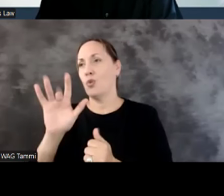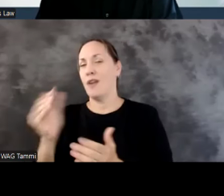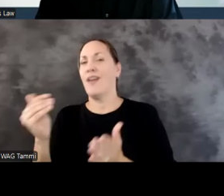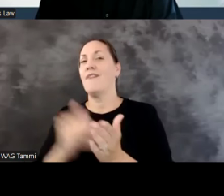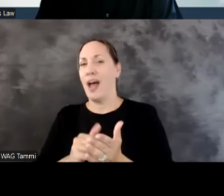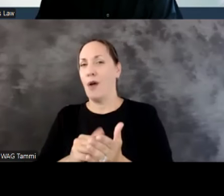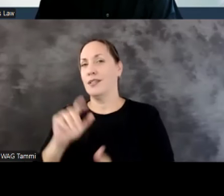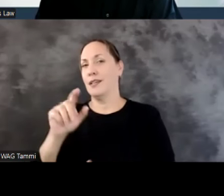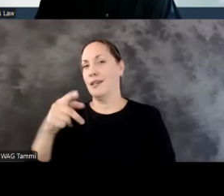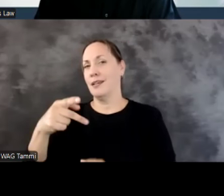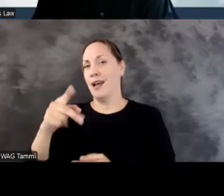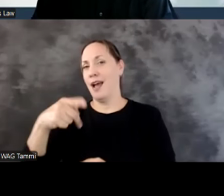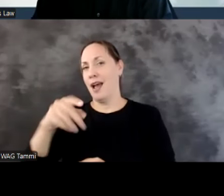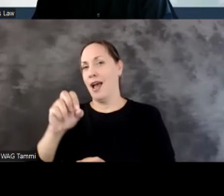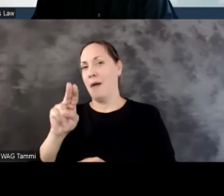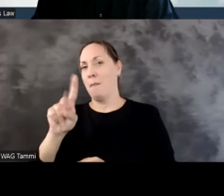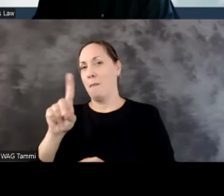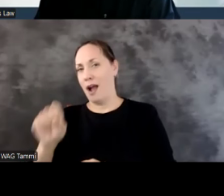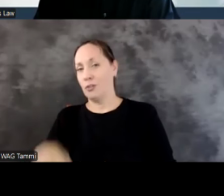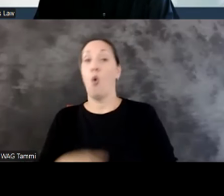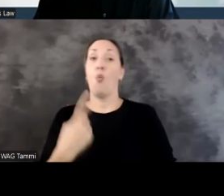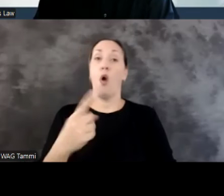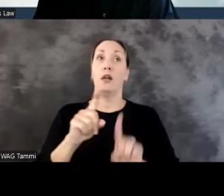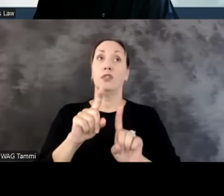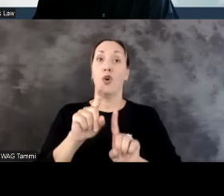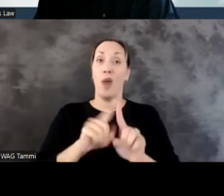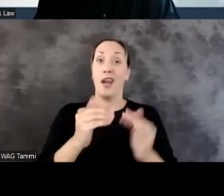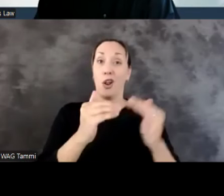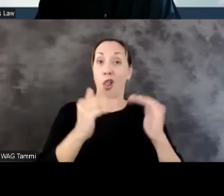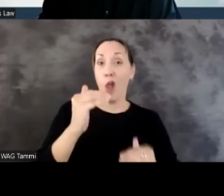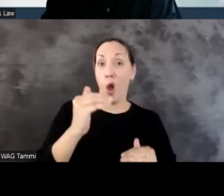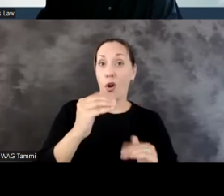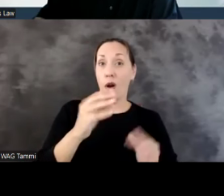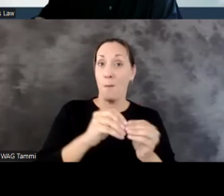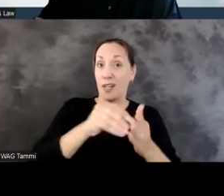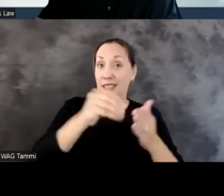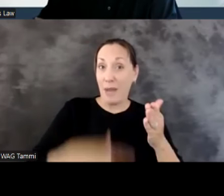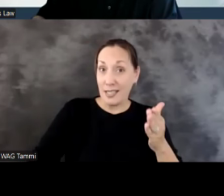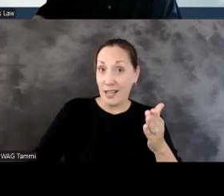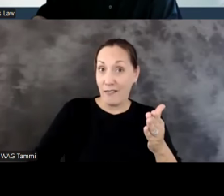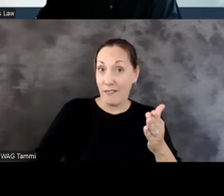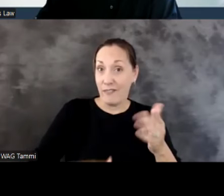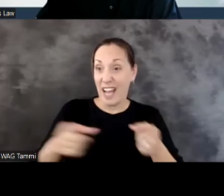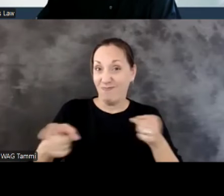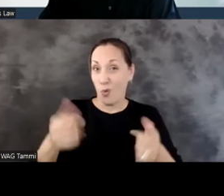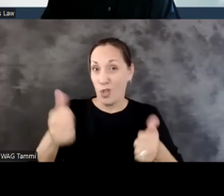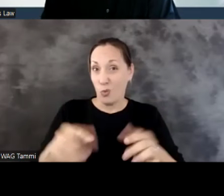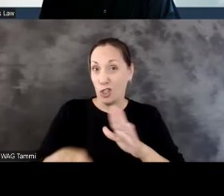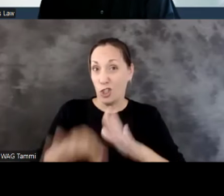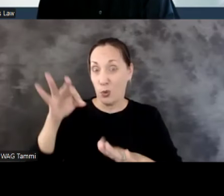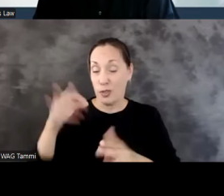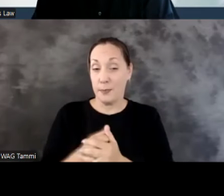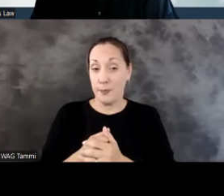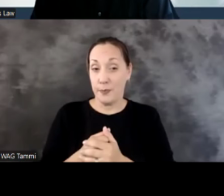is rated lower, costs more. Well, which one am I going to choose? Okay. Here we have 2